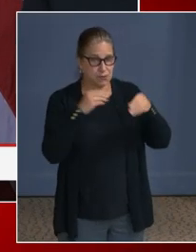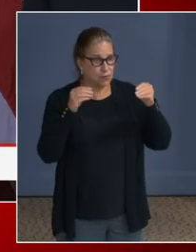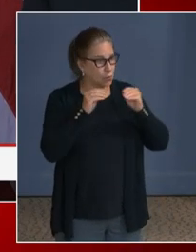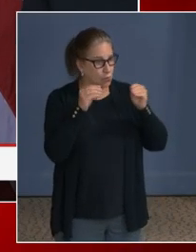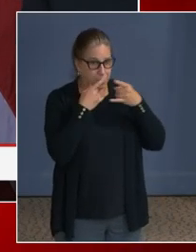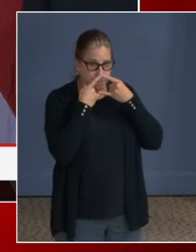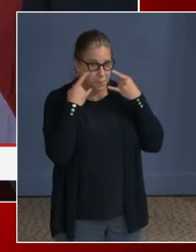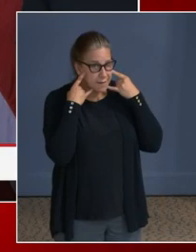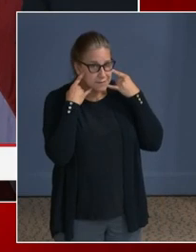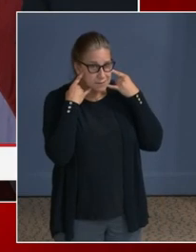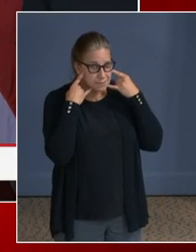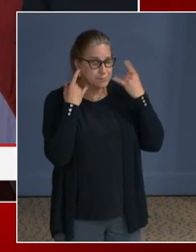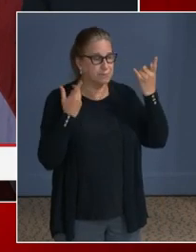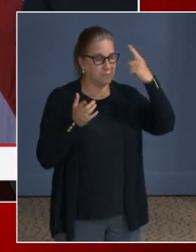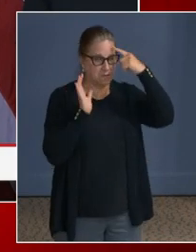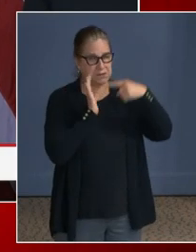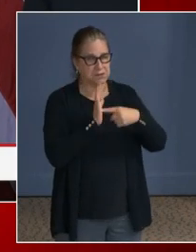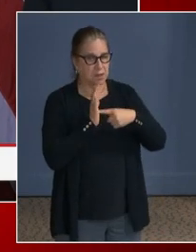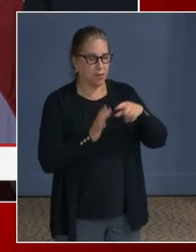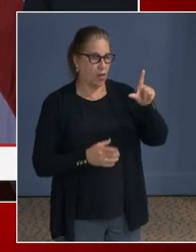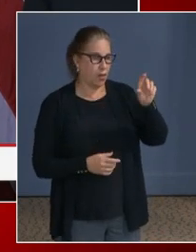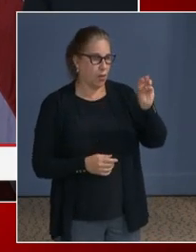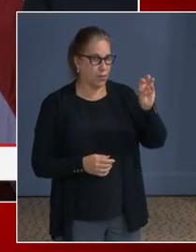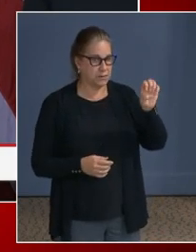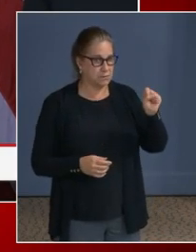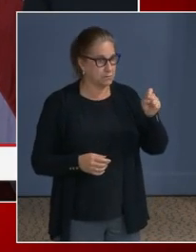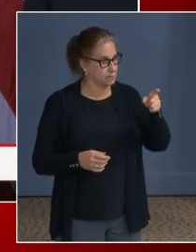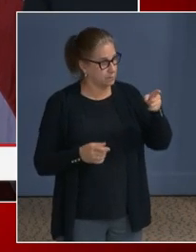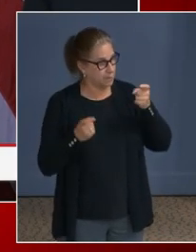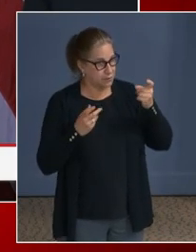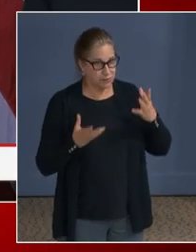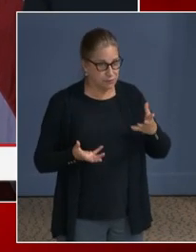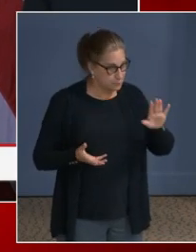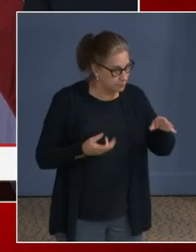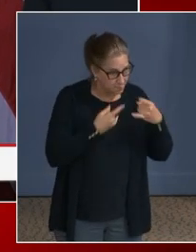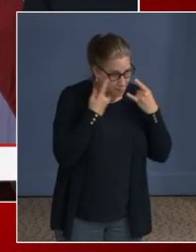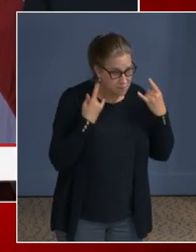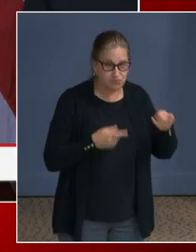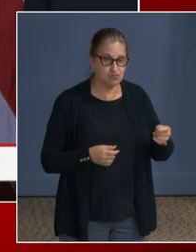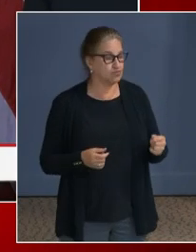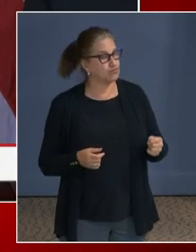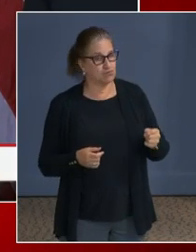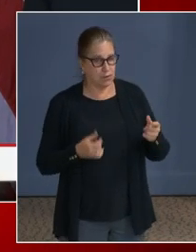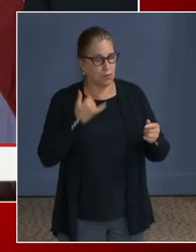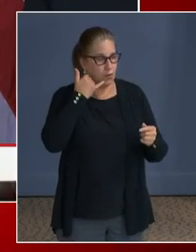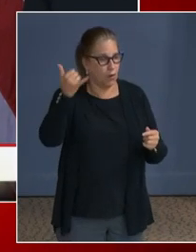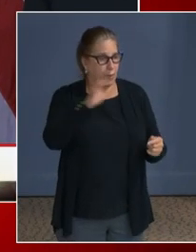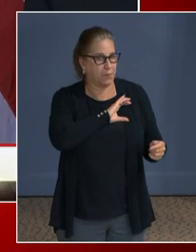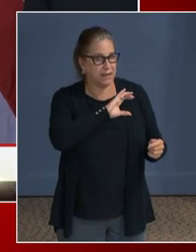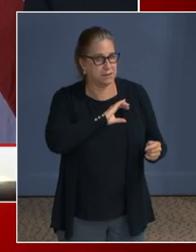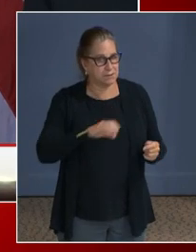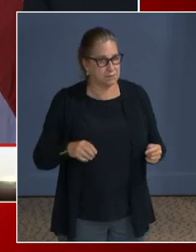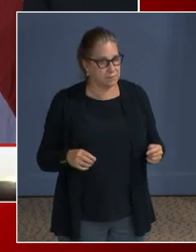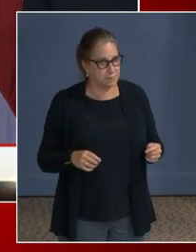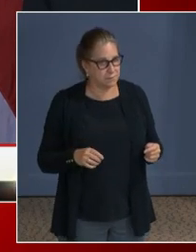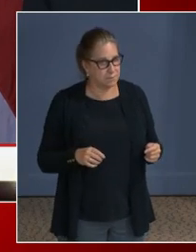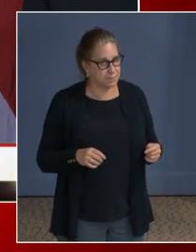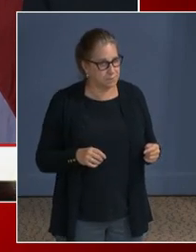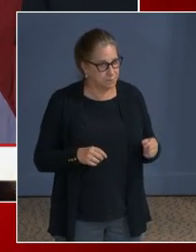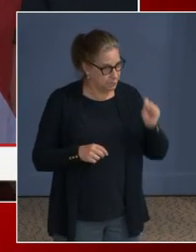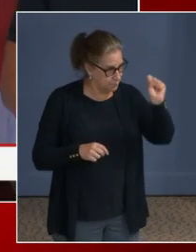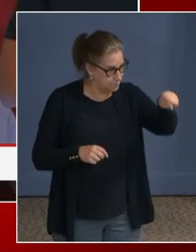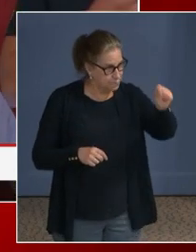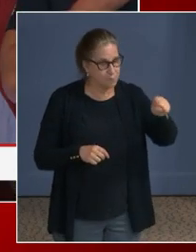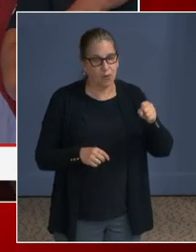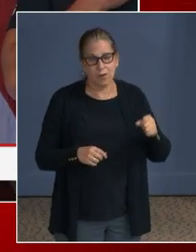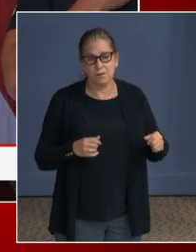Lowe's, the Lowe's manager should call 911. They should, absolutely. MPD will come and enforce. They should call the police. And